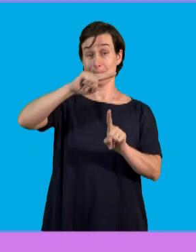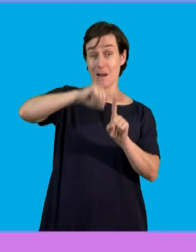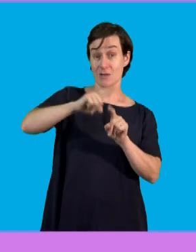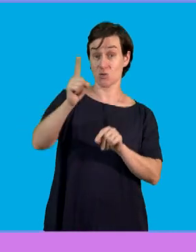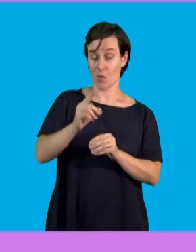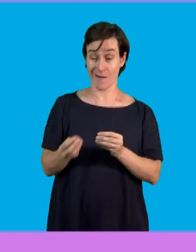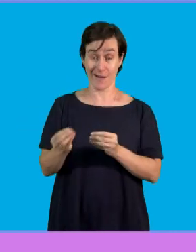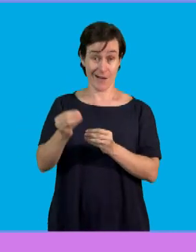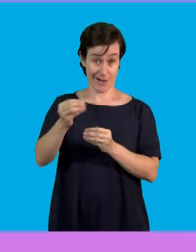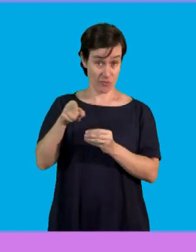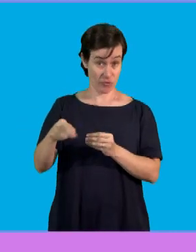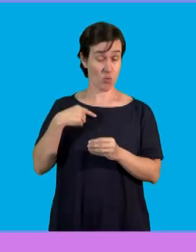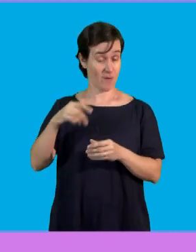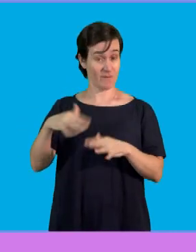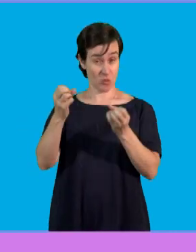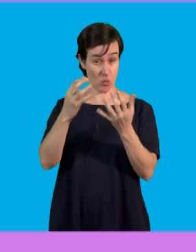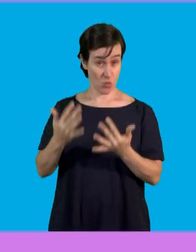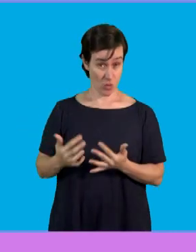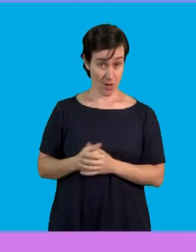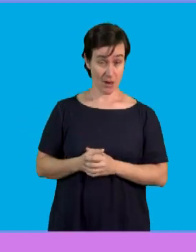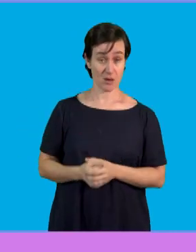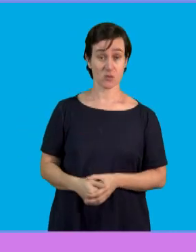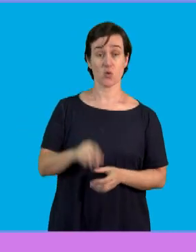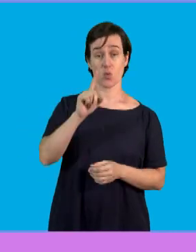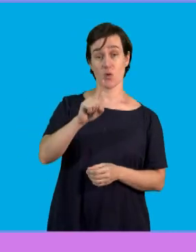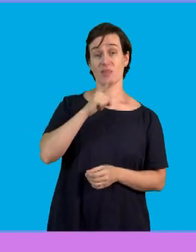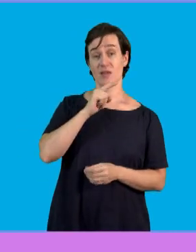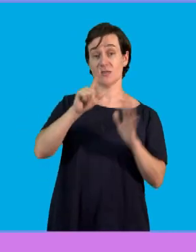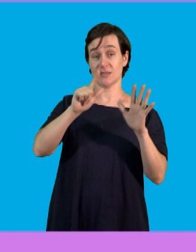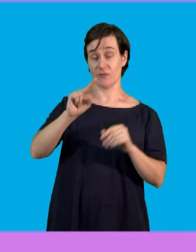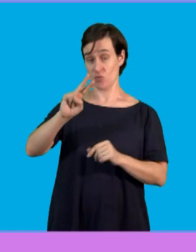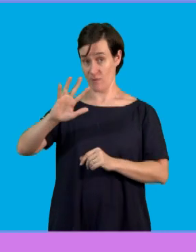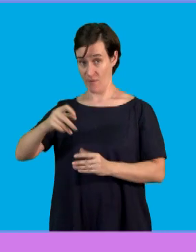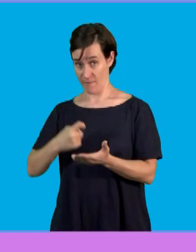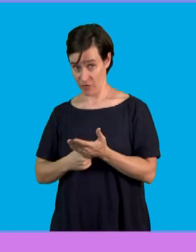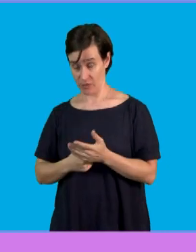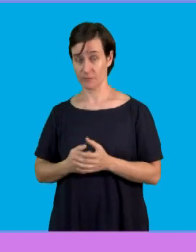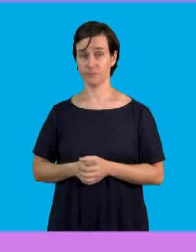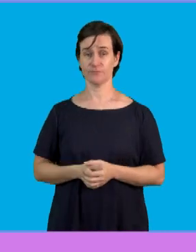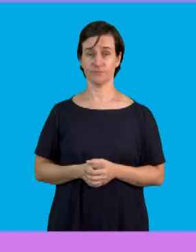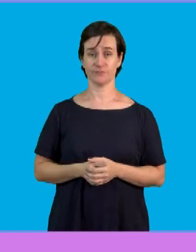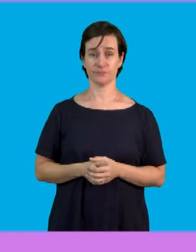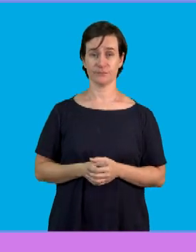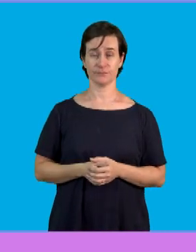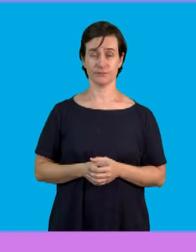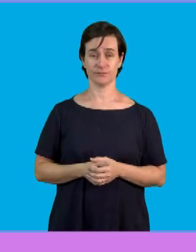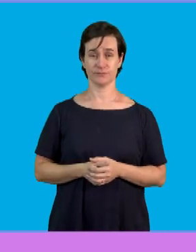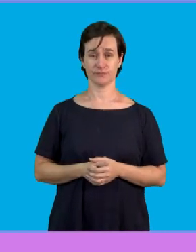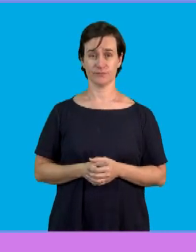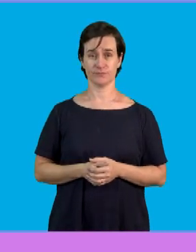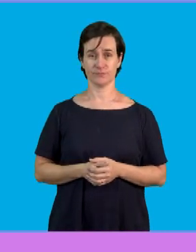adding the interest that will be charged on this loan. So this will be